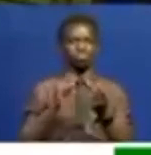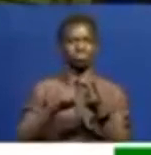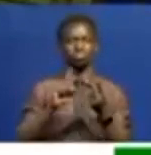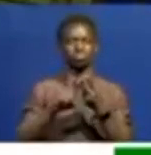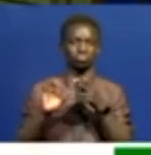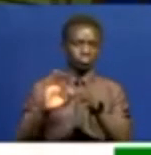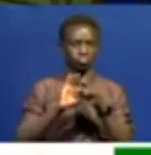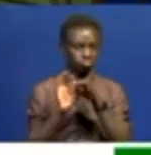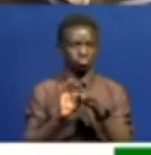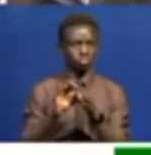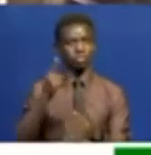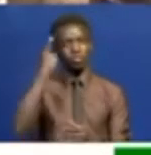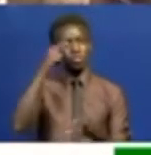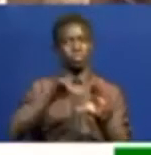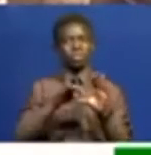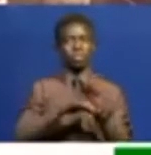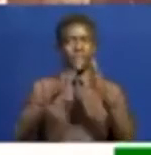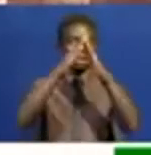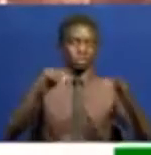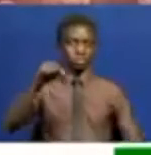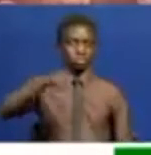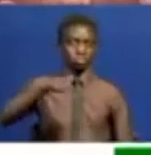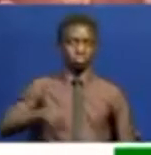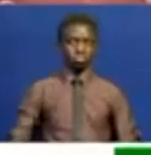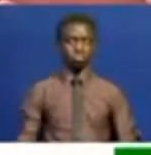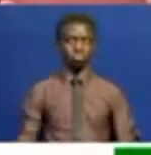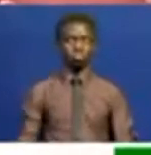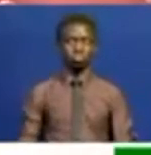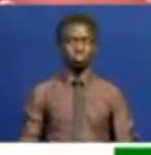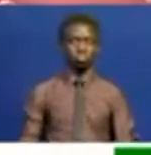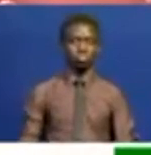members of this House. Regina Manyara reporting for Prime Edition.